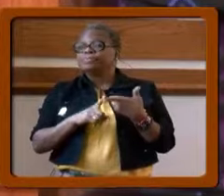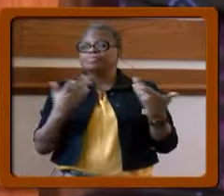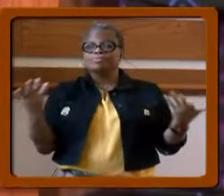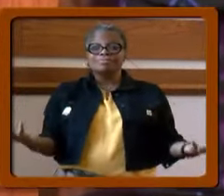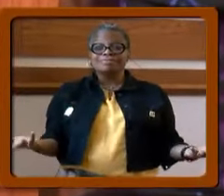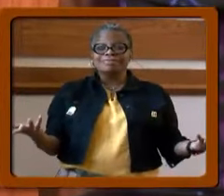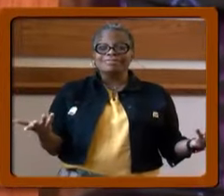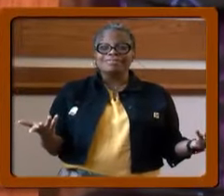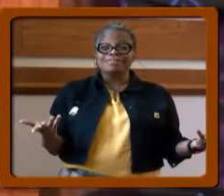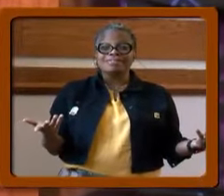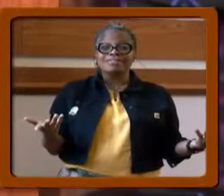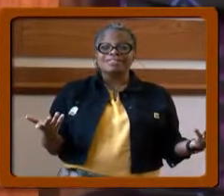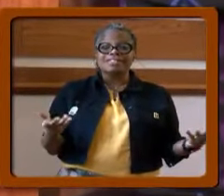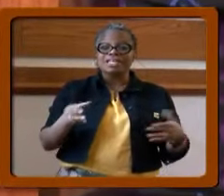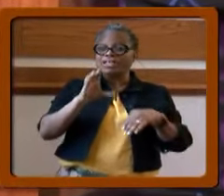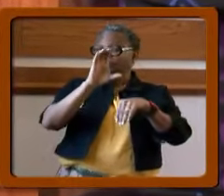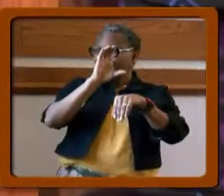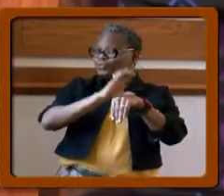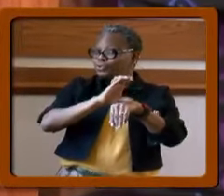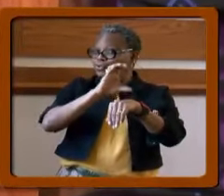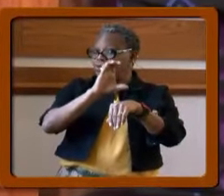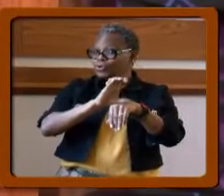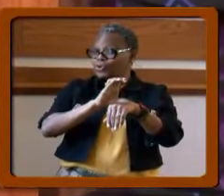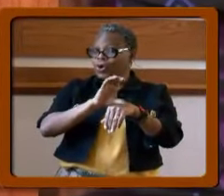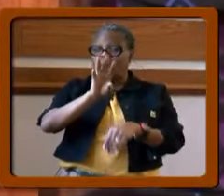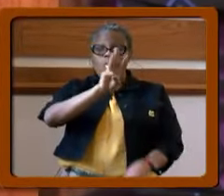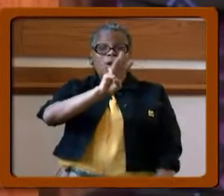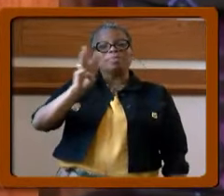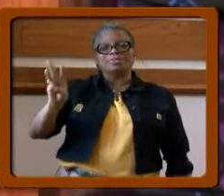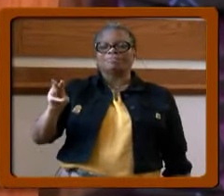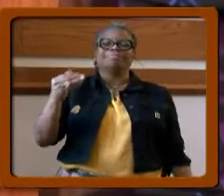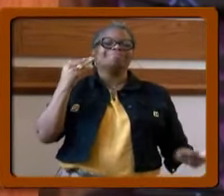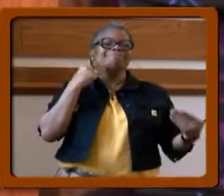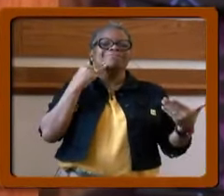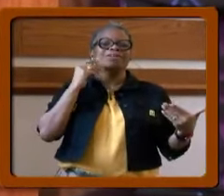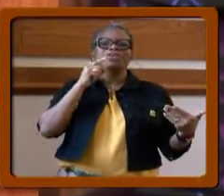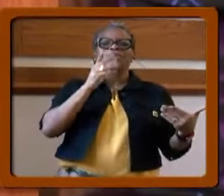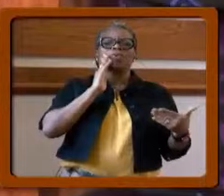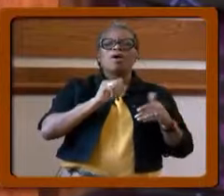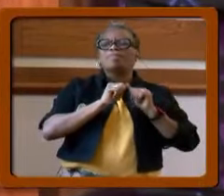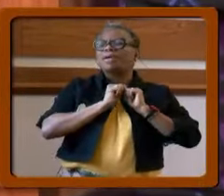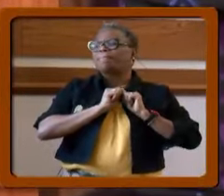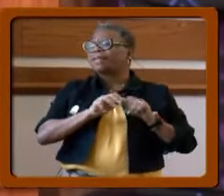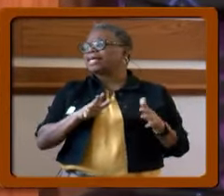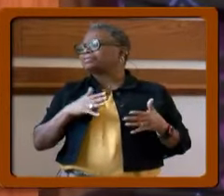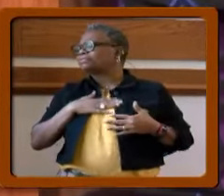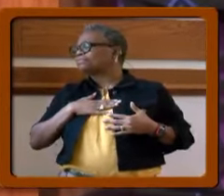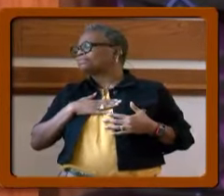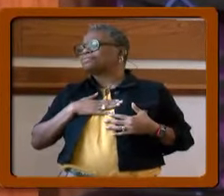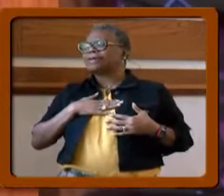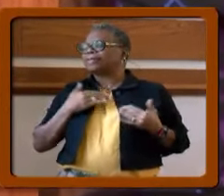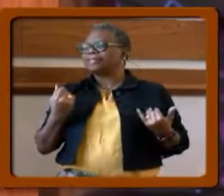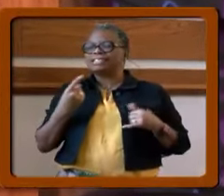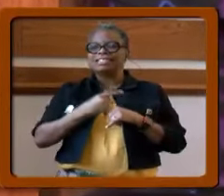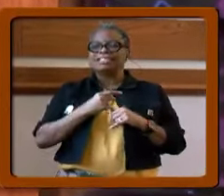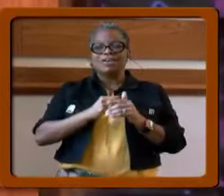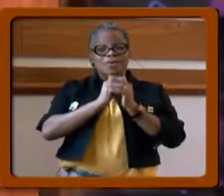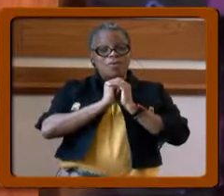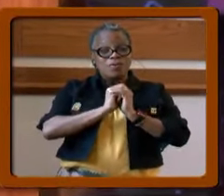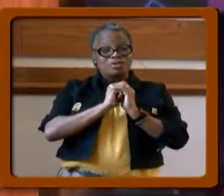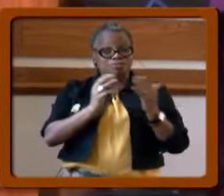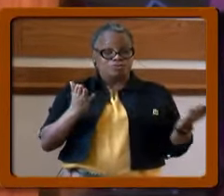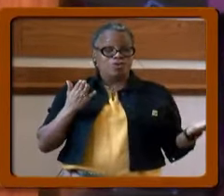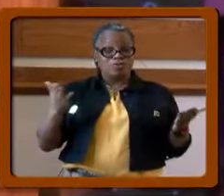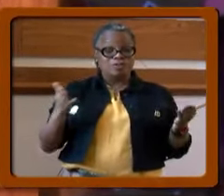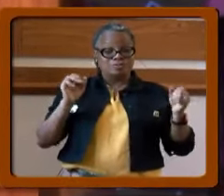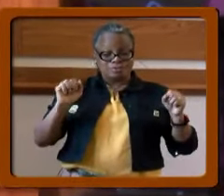us on the church website. I know that you're going to be blessed by today's worship service. Know